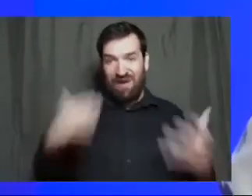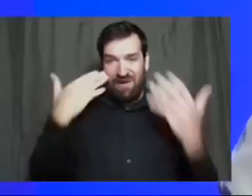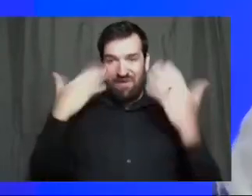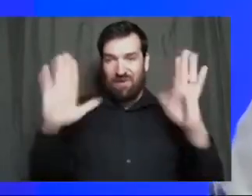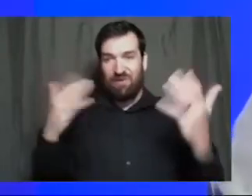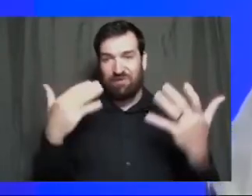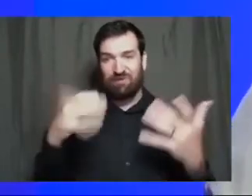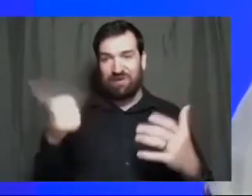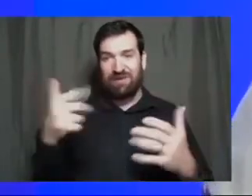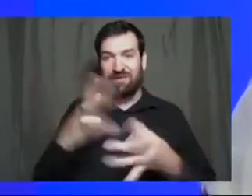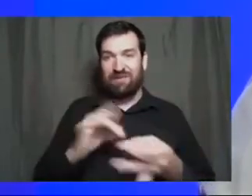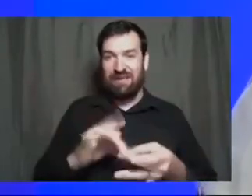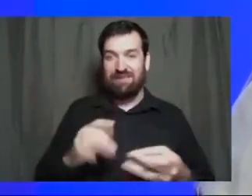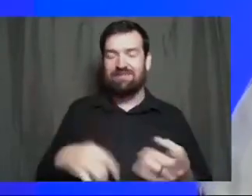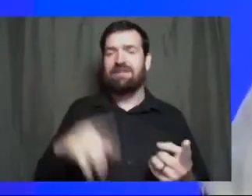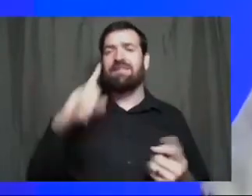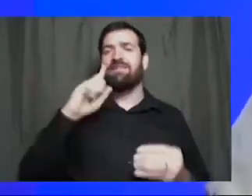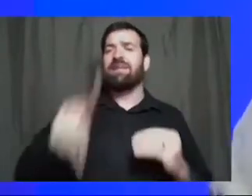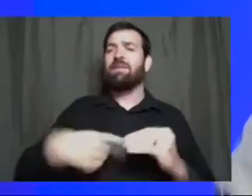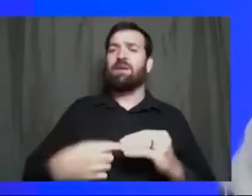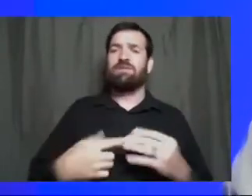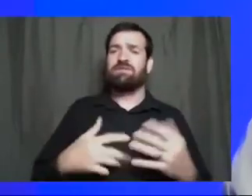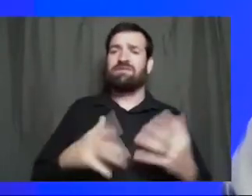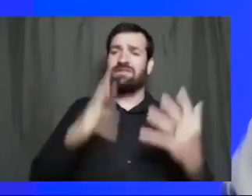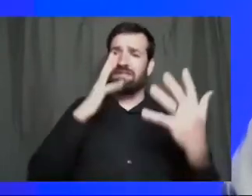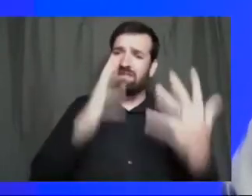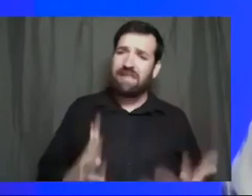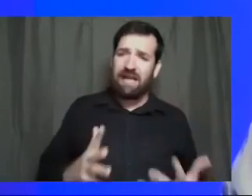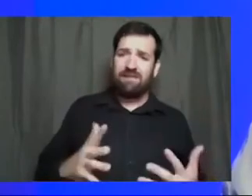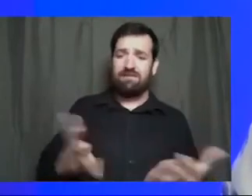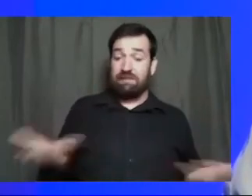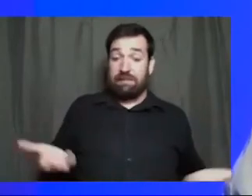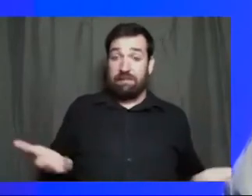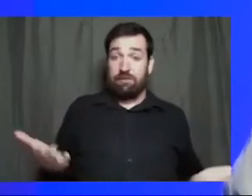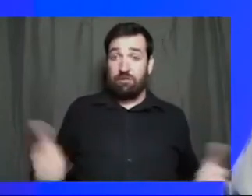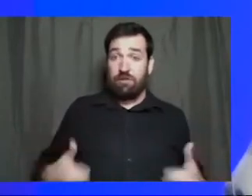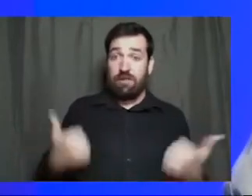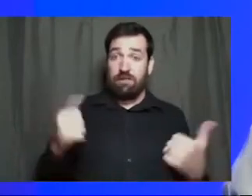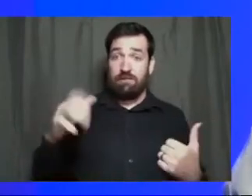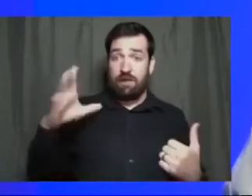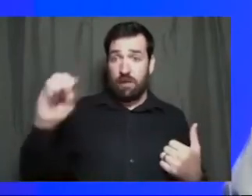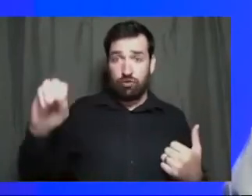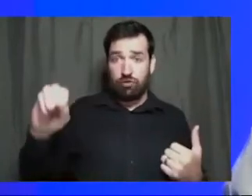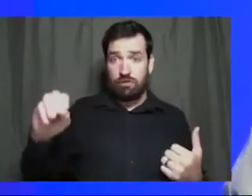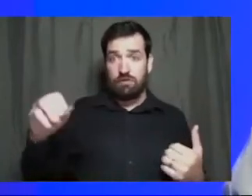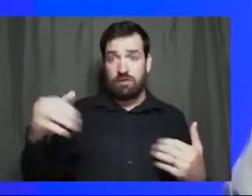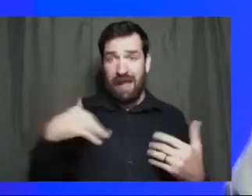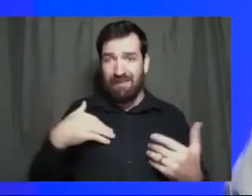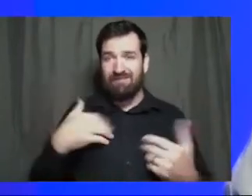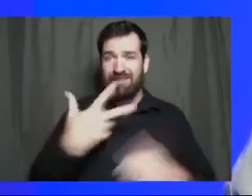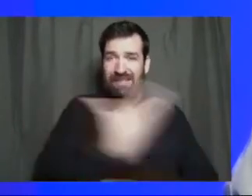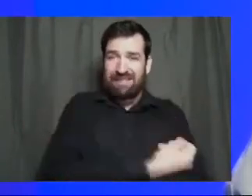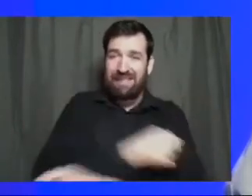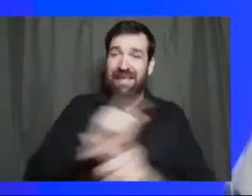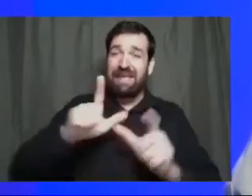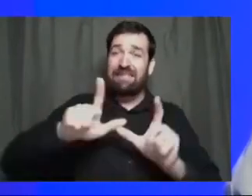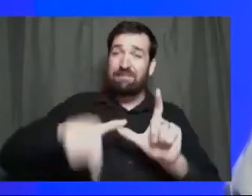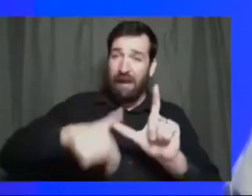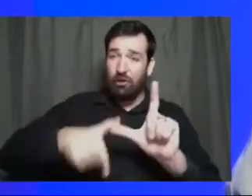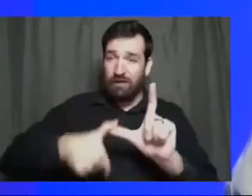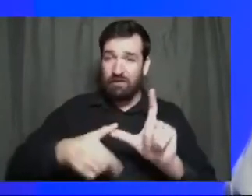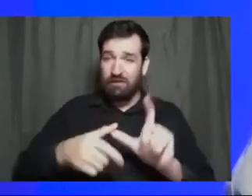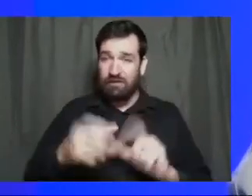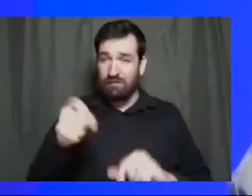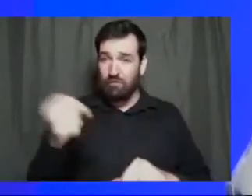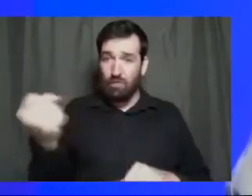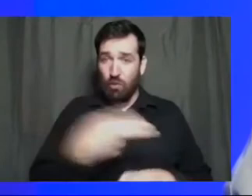just think about how sad is it that, you know, we live in a country where we have vaccine expiring. You know, we're going to be throwing away, and we have other countries that can't get the vaccine